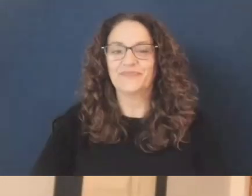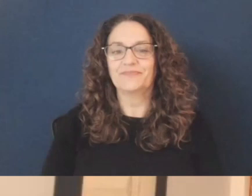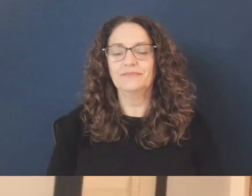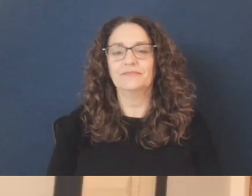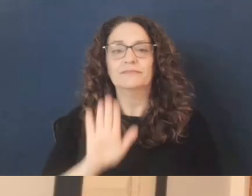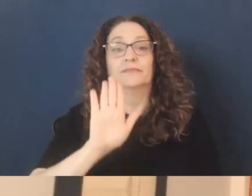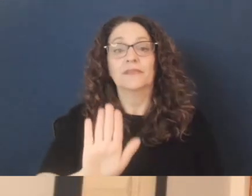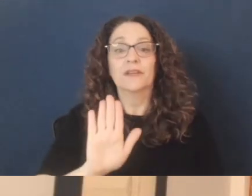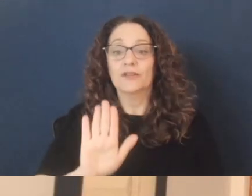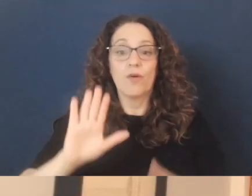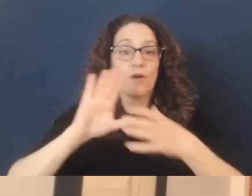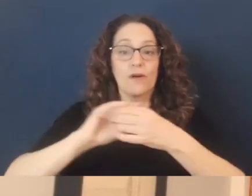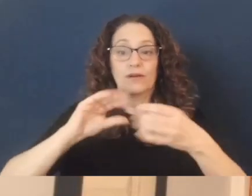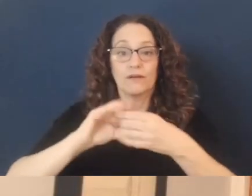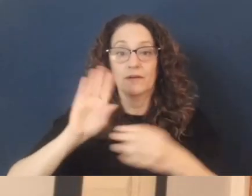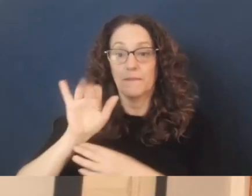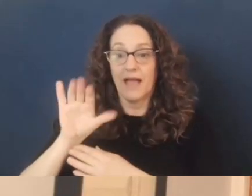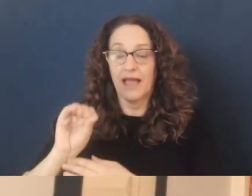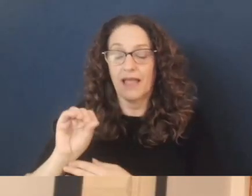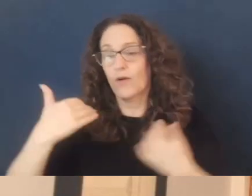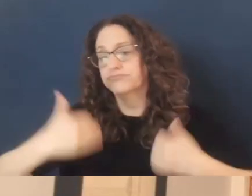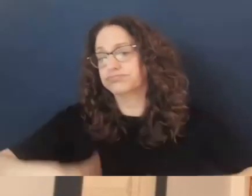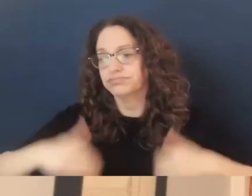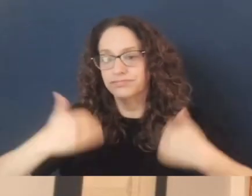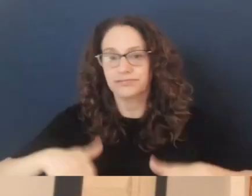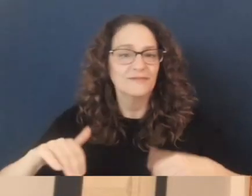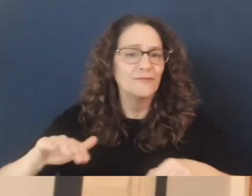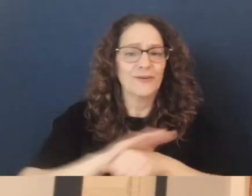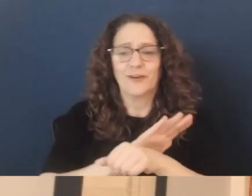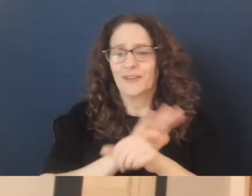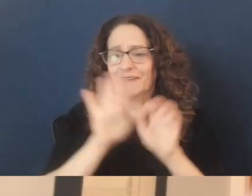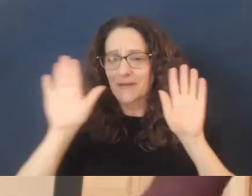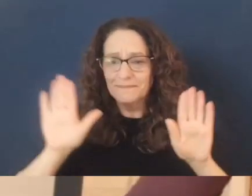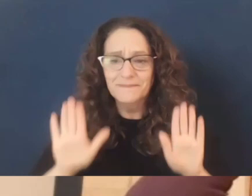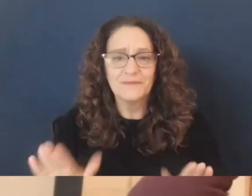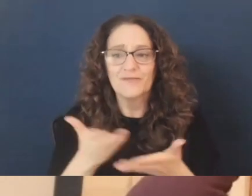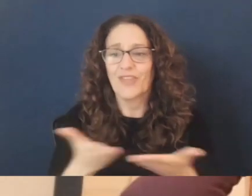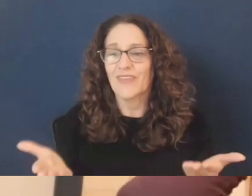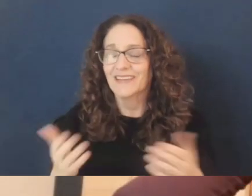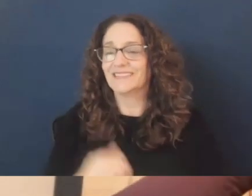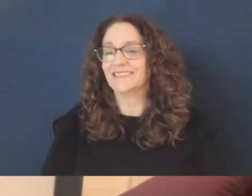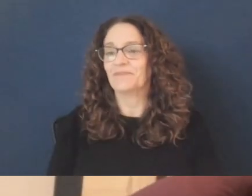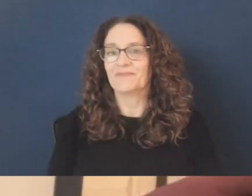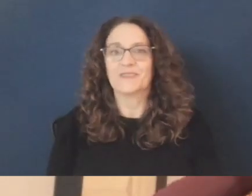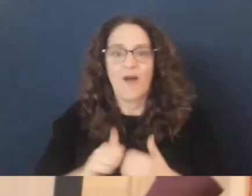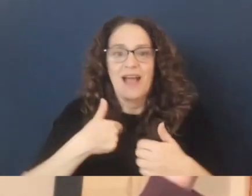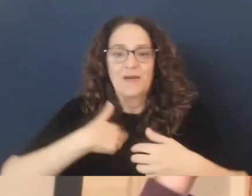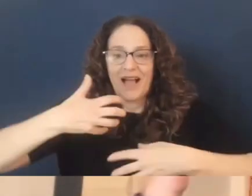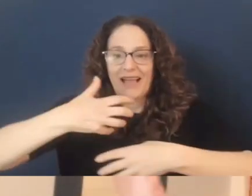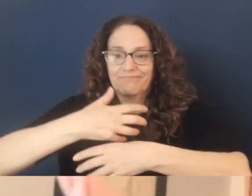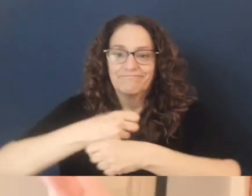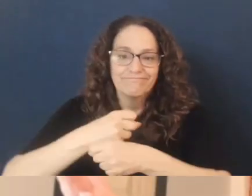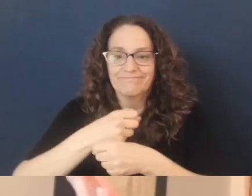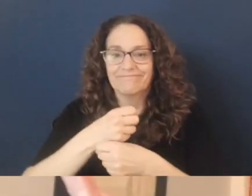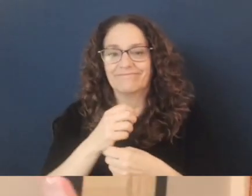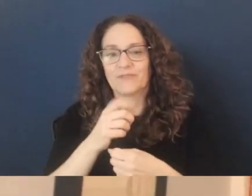your bio is really packed. And so I was thinking how to distill this. The author of